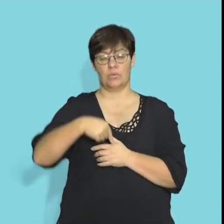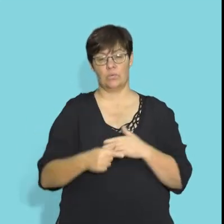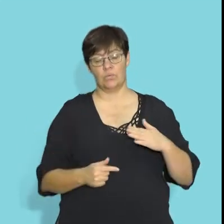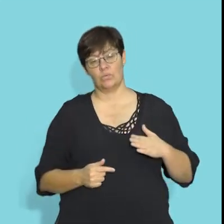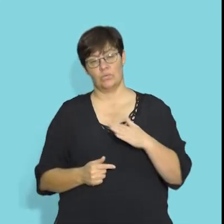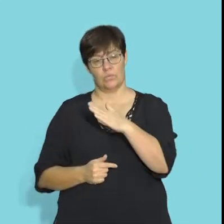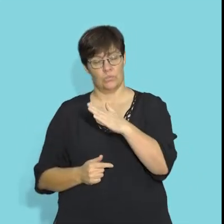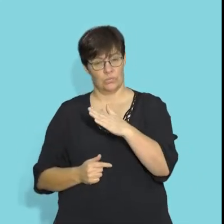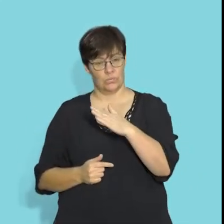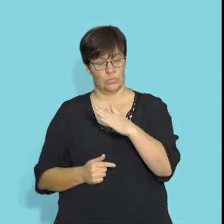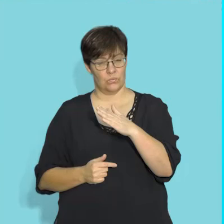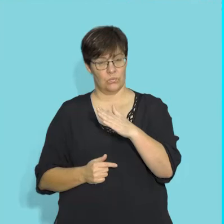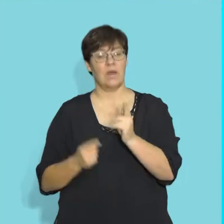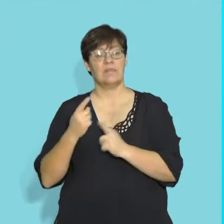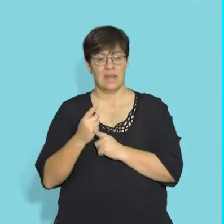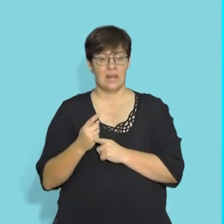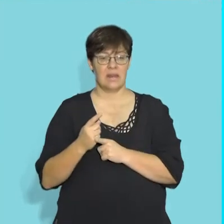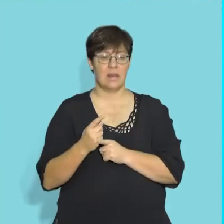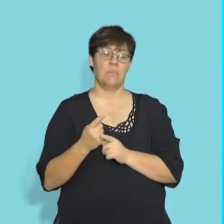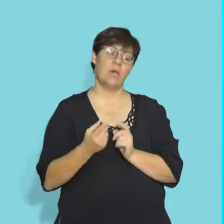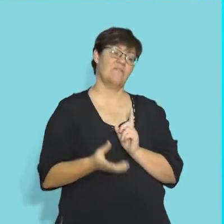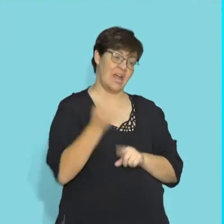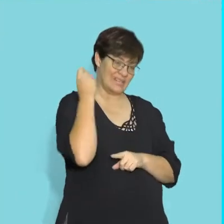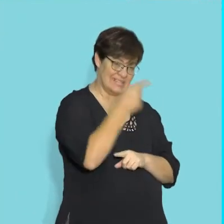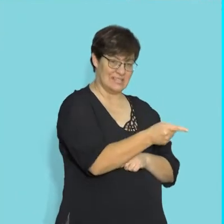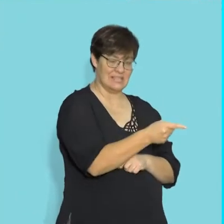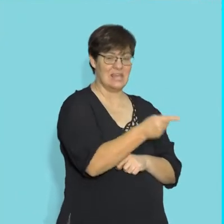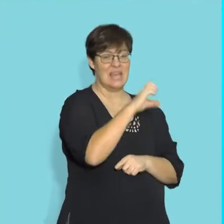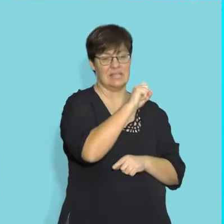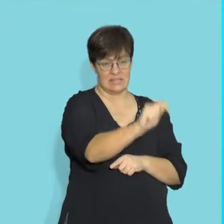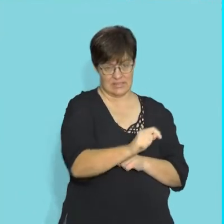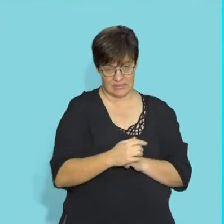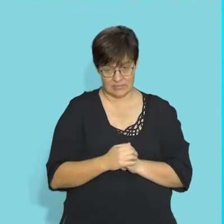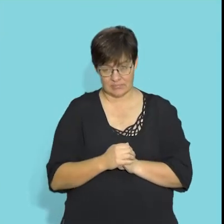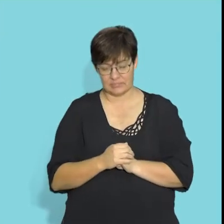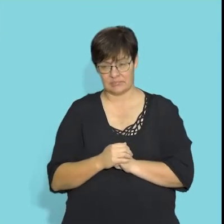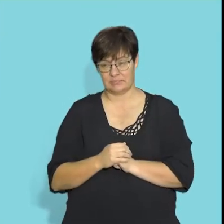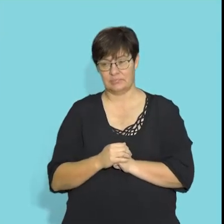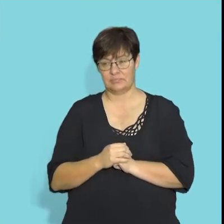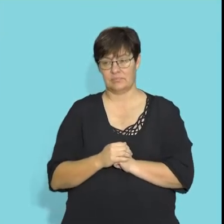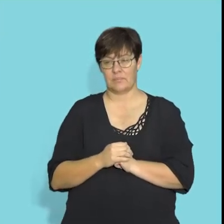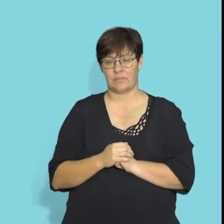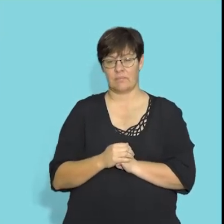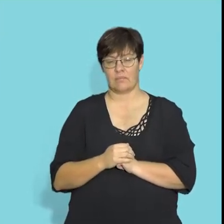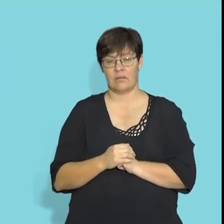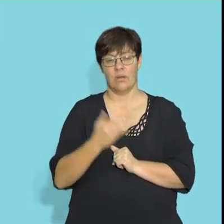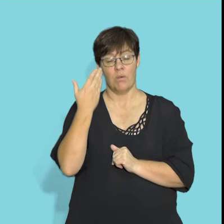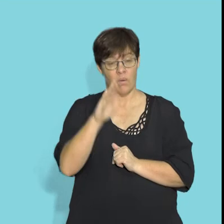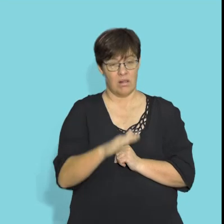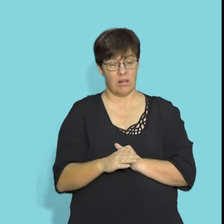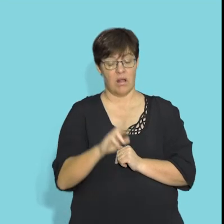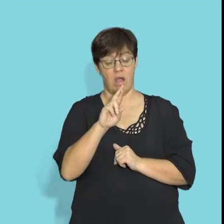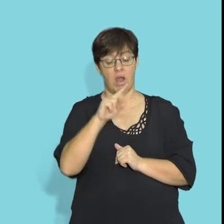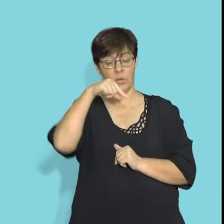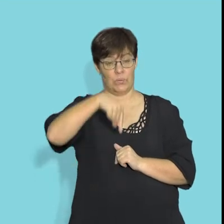and somehow I'm going to find then the gradient of ST. And so let's do that. I know that the gradient